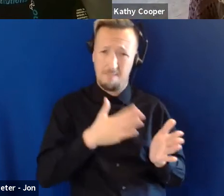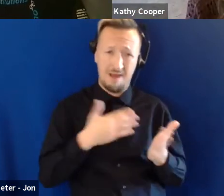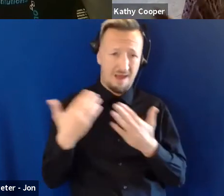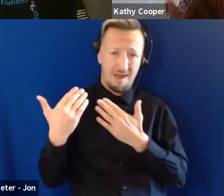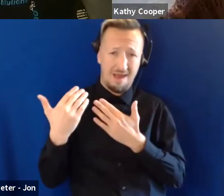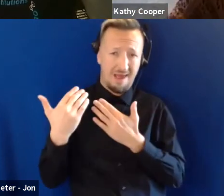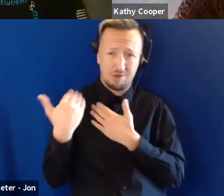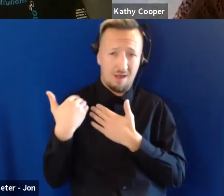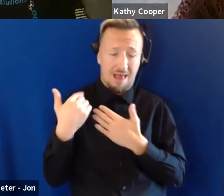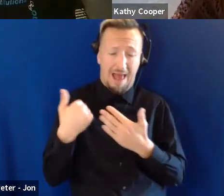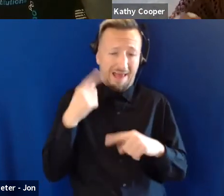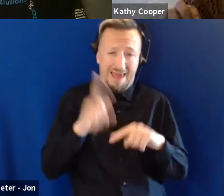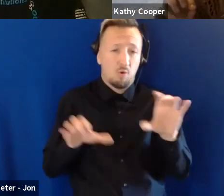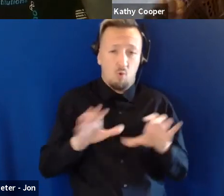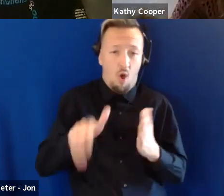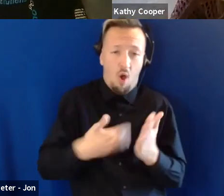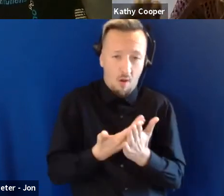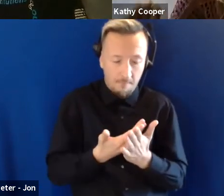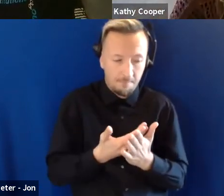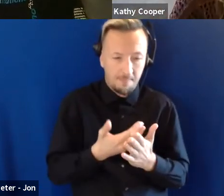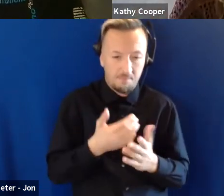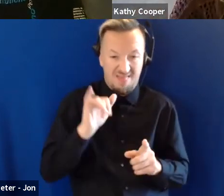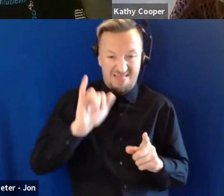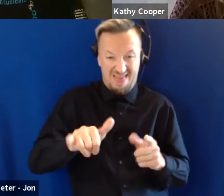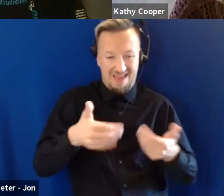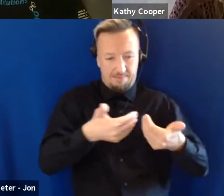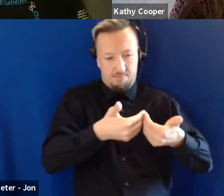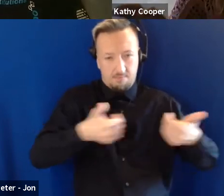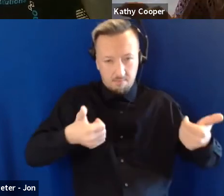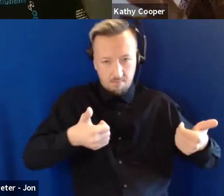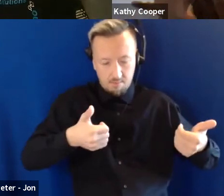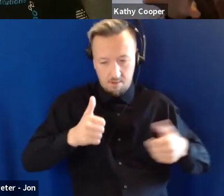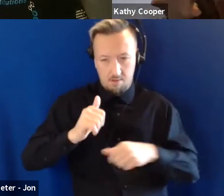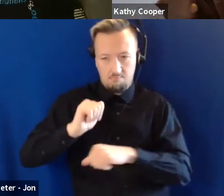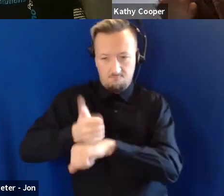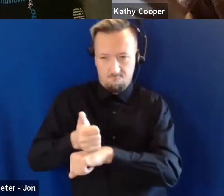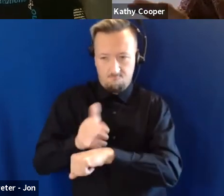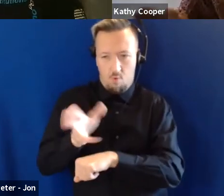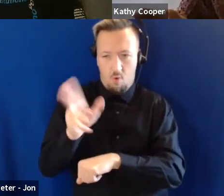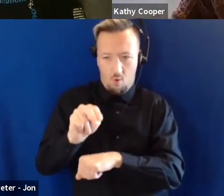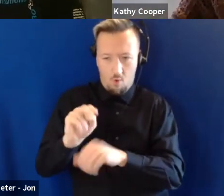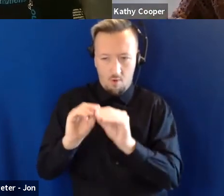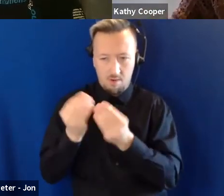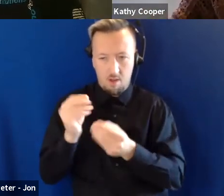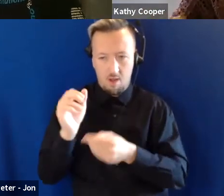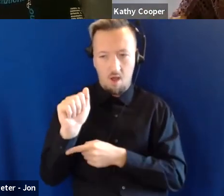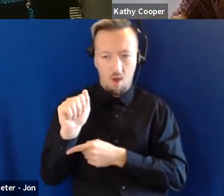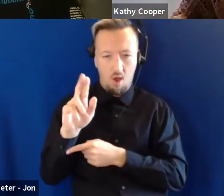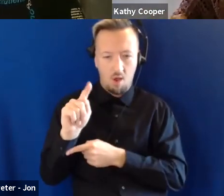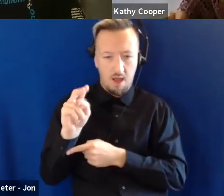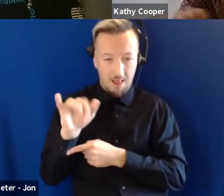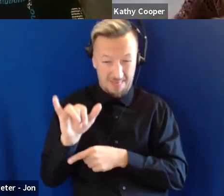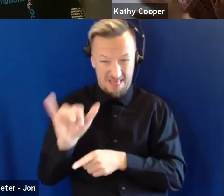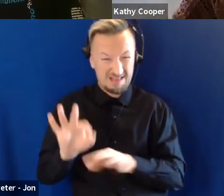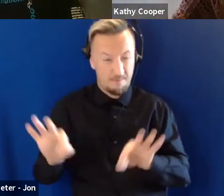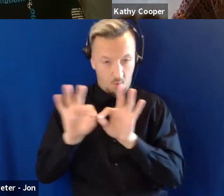back, and that autonomy is there to help you with that. But I think it's also important that